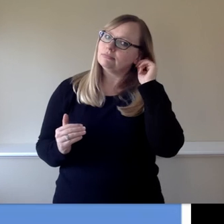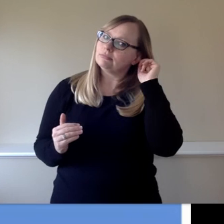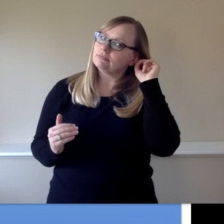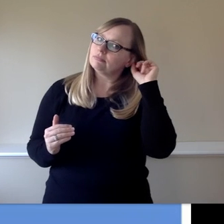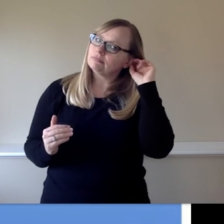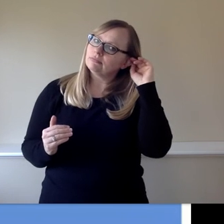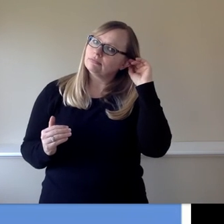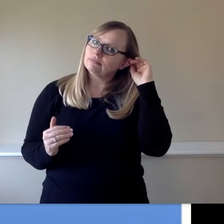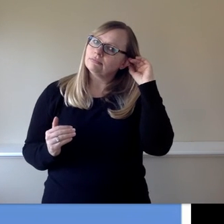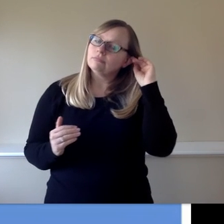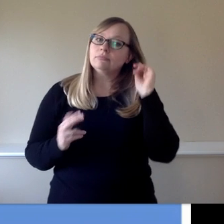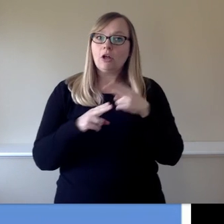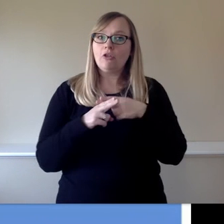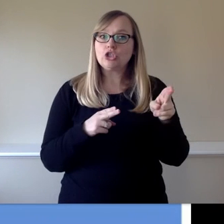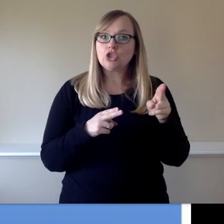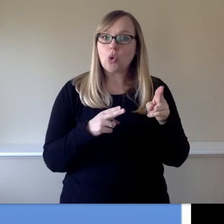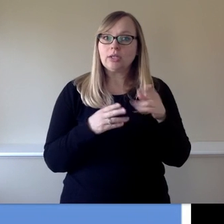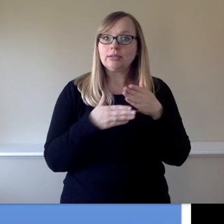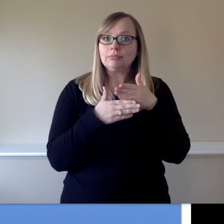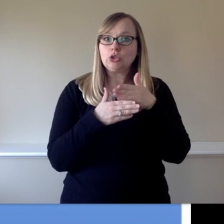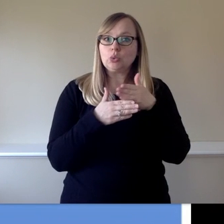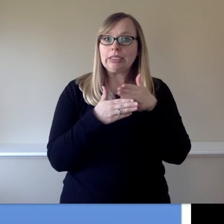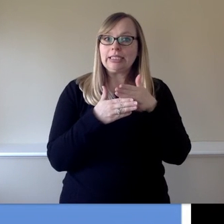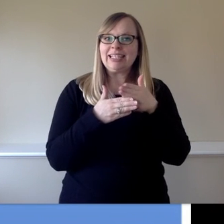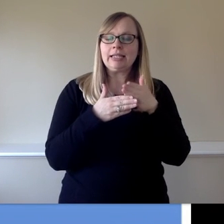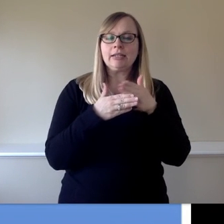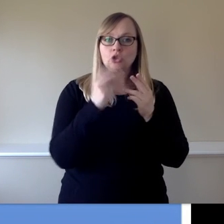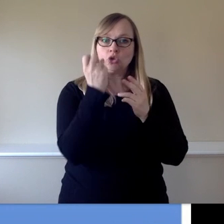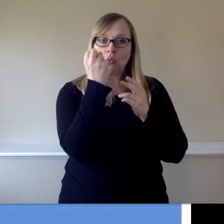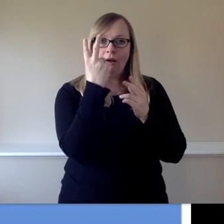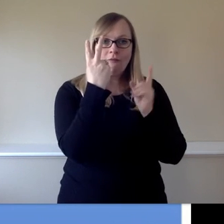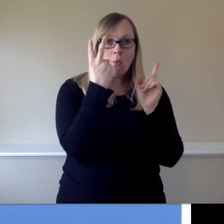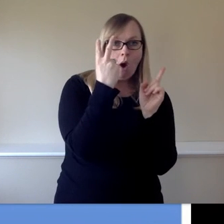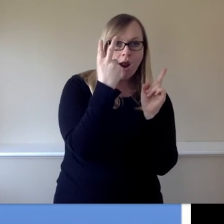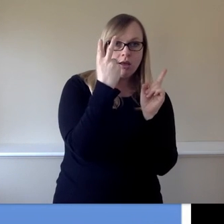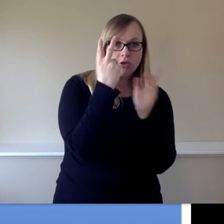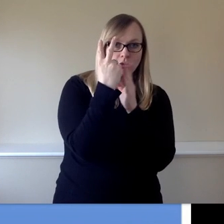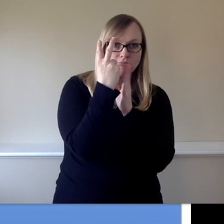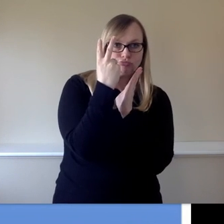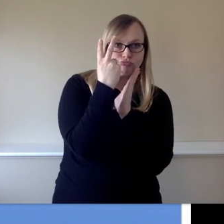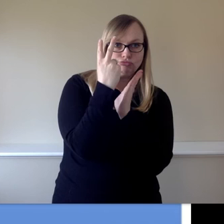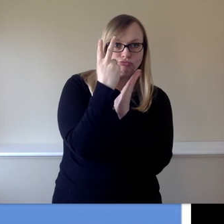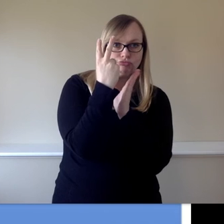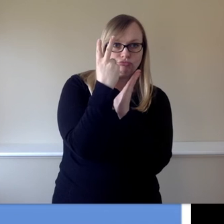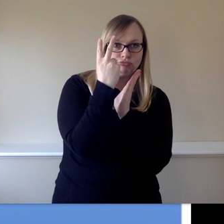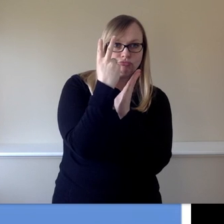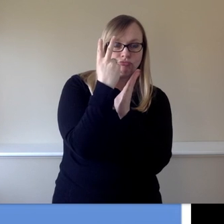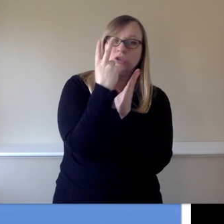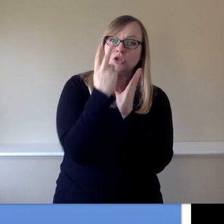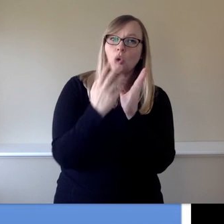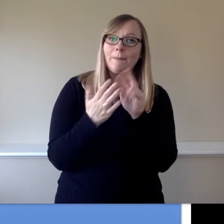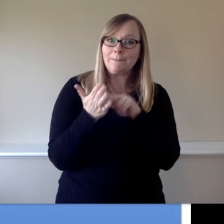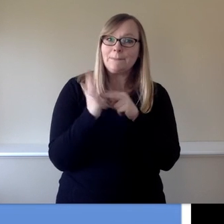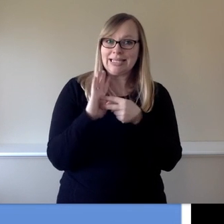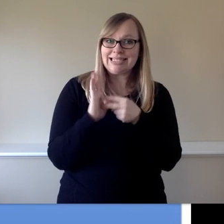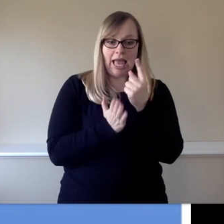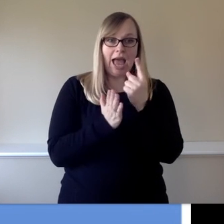The shorthand is between the 12 and the 1. So the hour is 12. Now, this is the